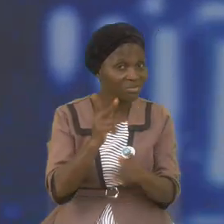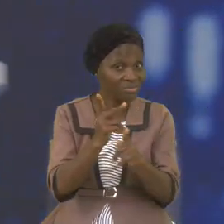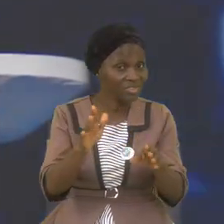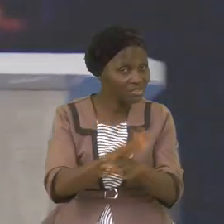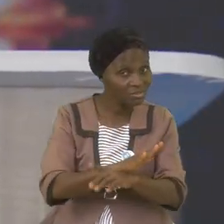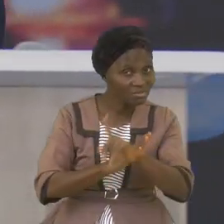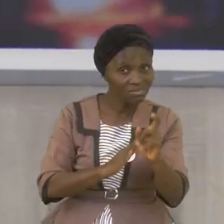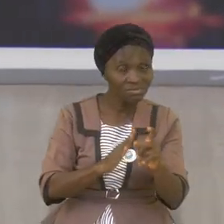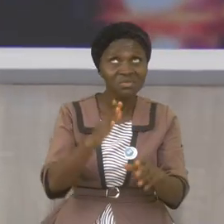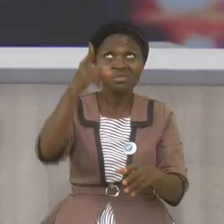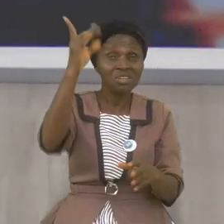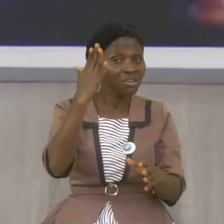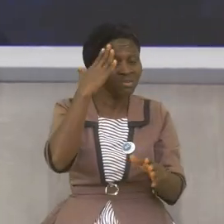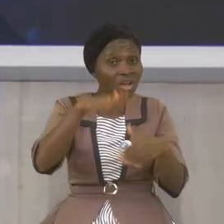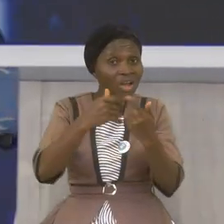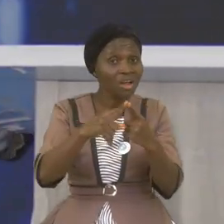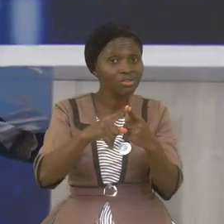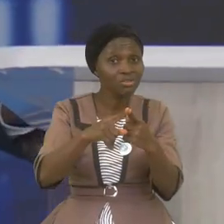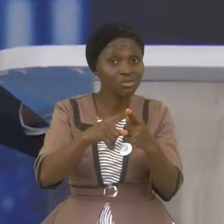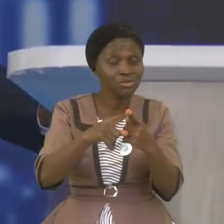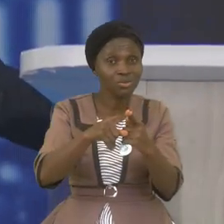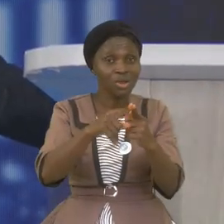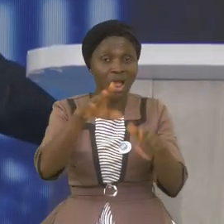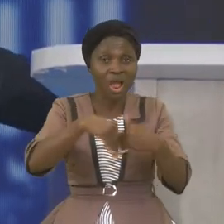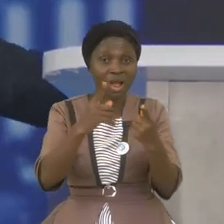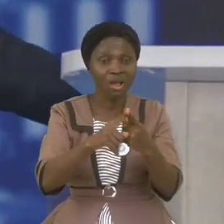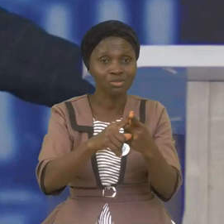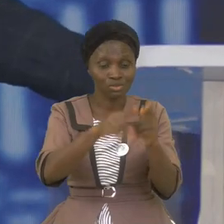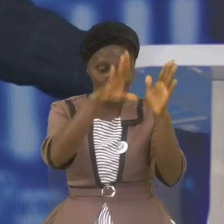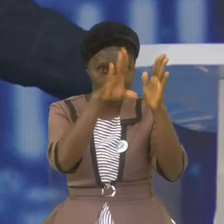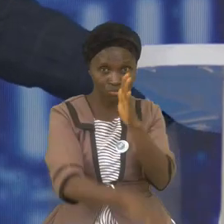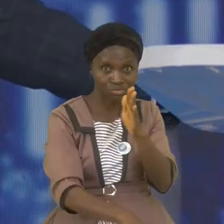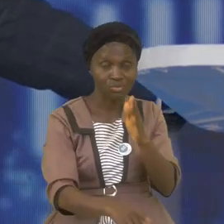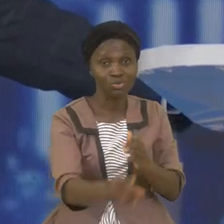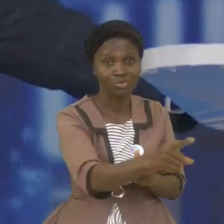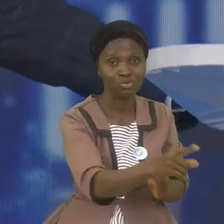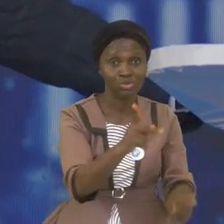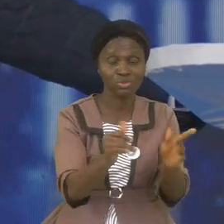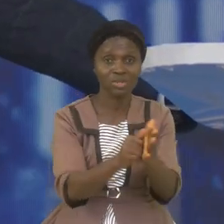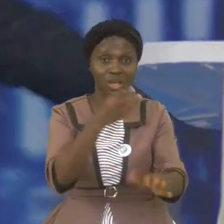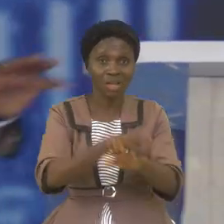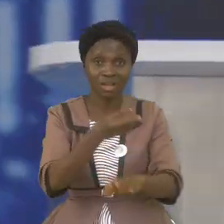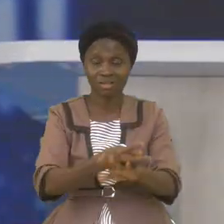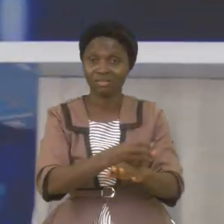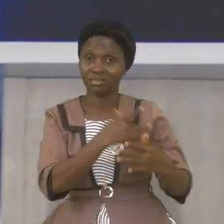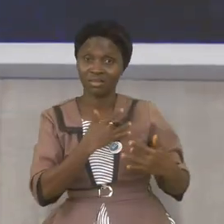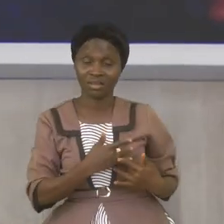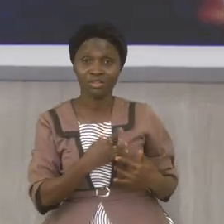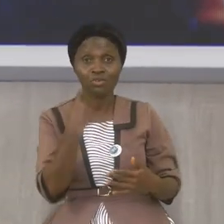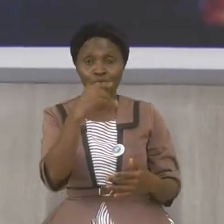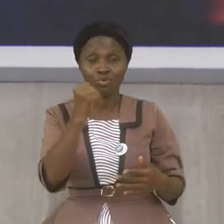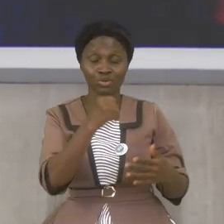to humble, how to humiliate, how to bring down those hardened people whose